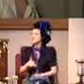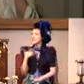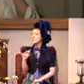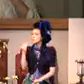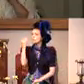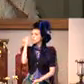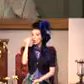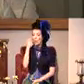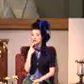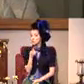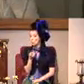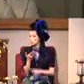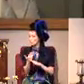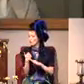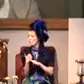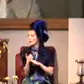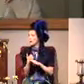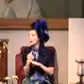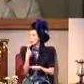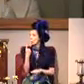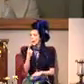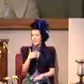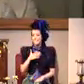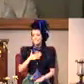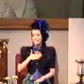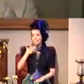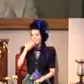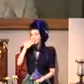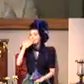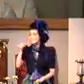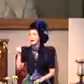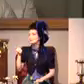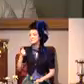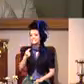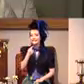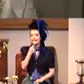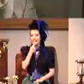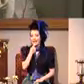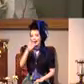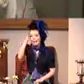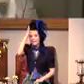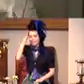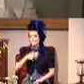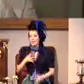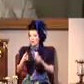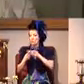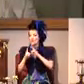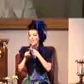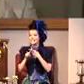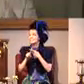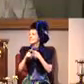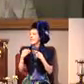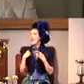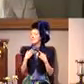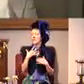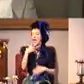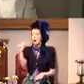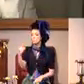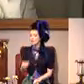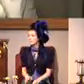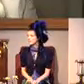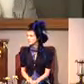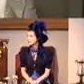I think I've told you this before, but, you know, one of my best gay male friend had to take me to one side one day and said,